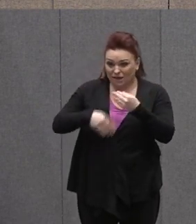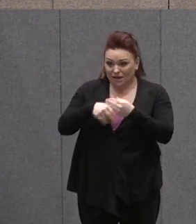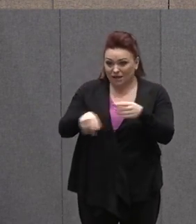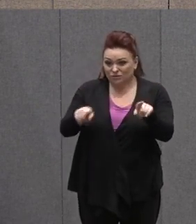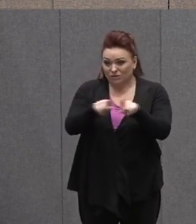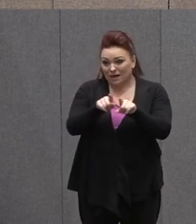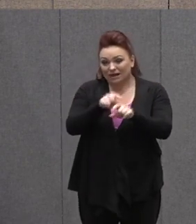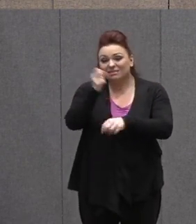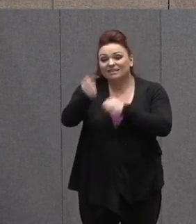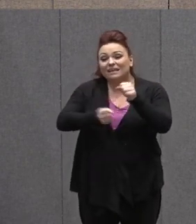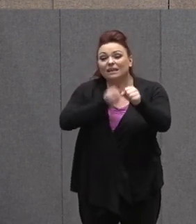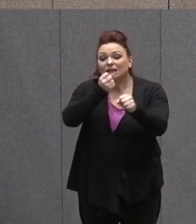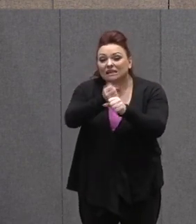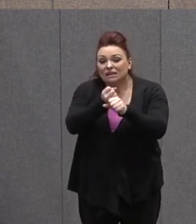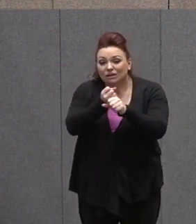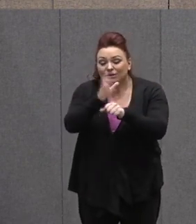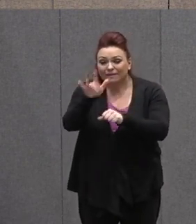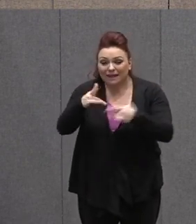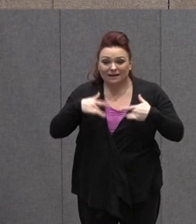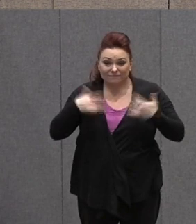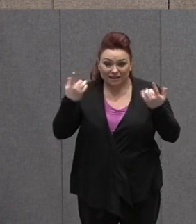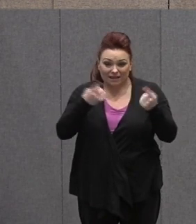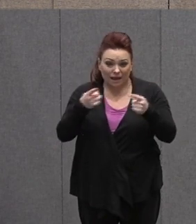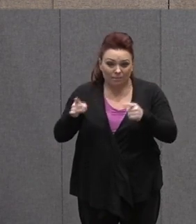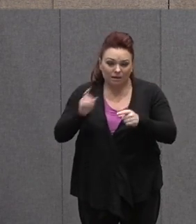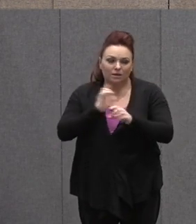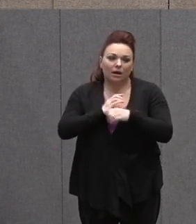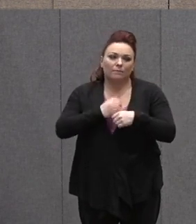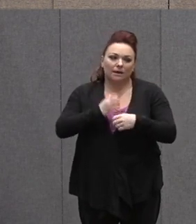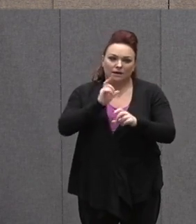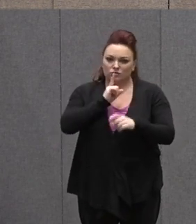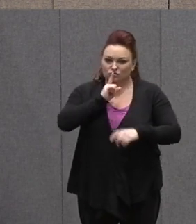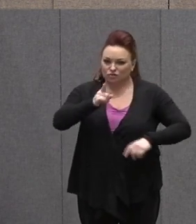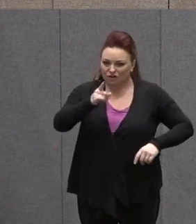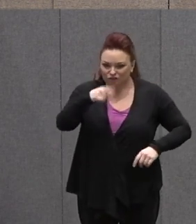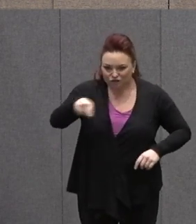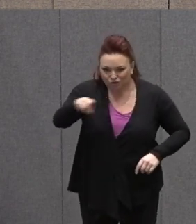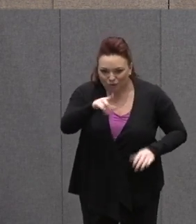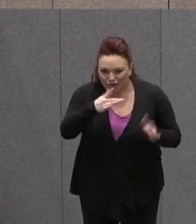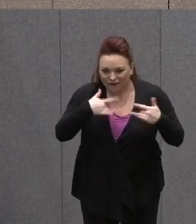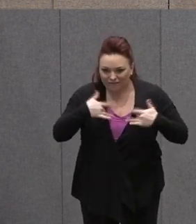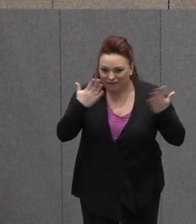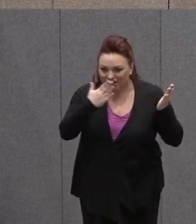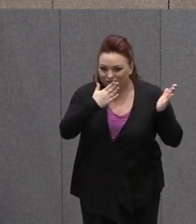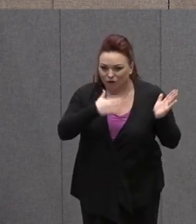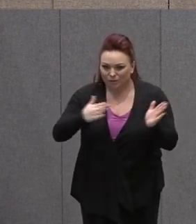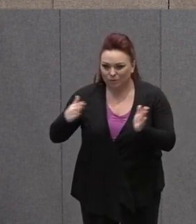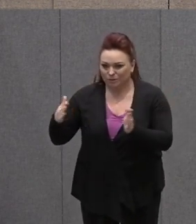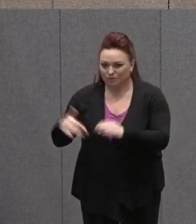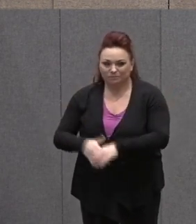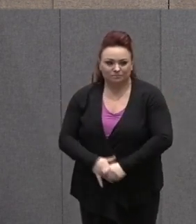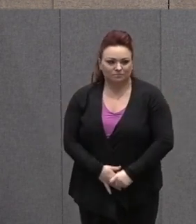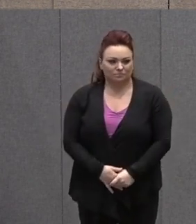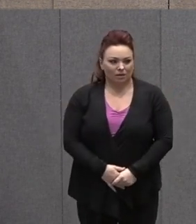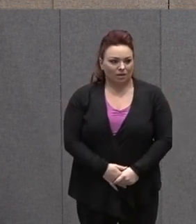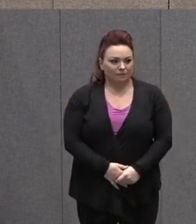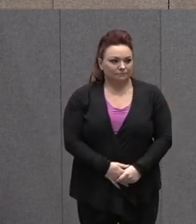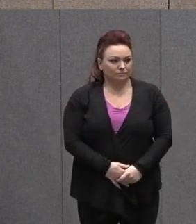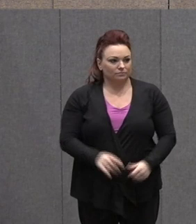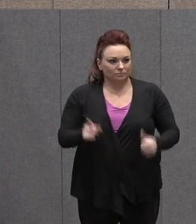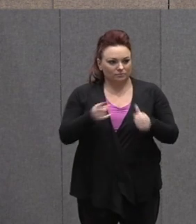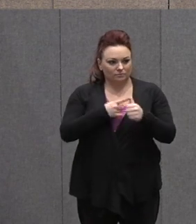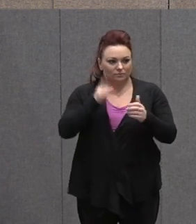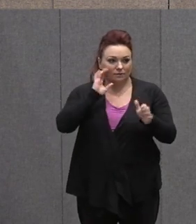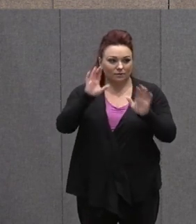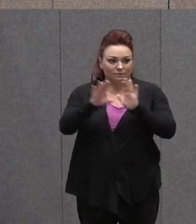year that that event happened. That will help make sure your events are in order. So my